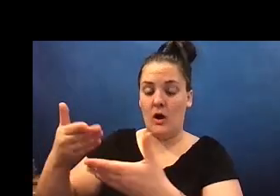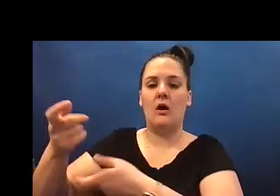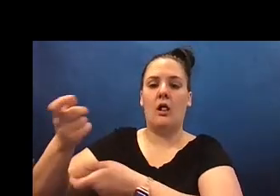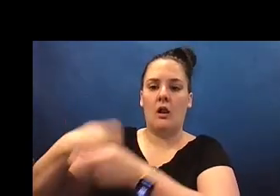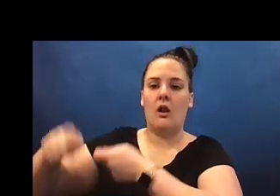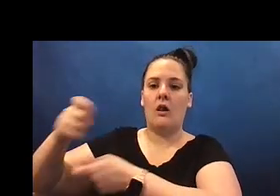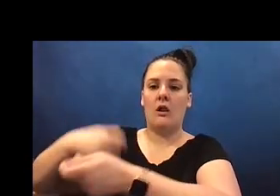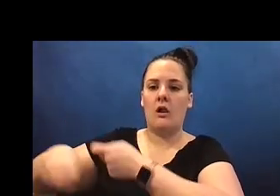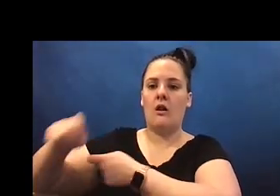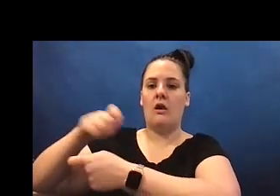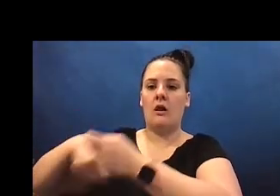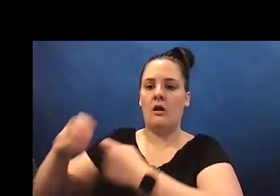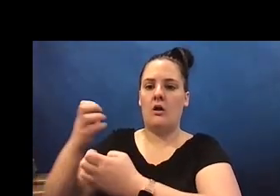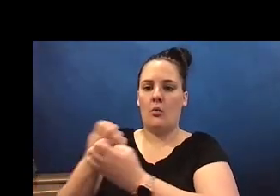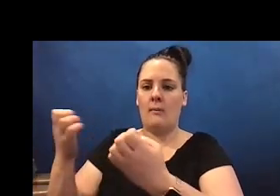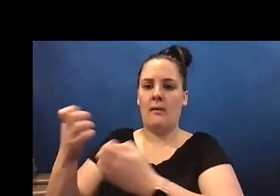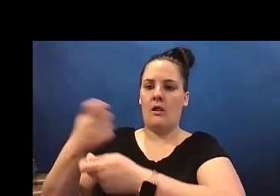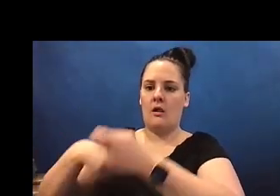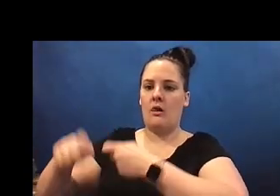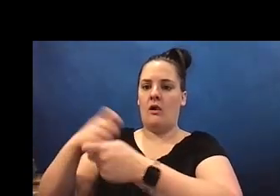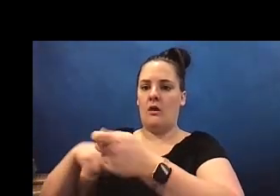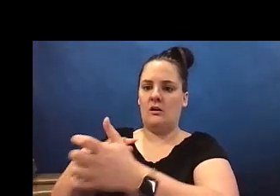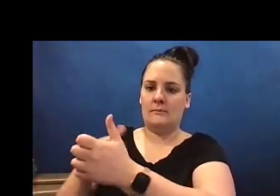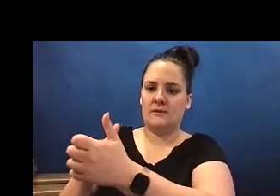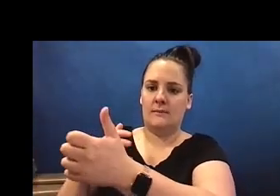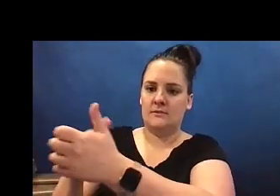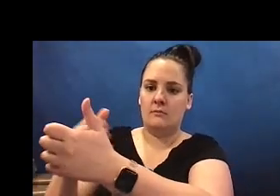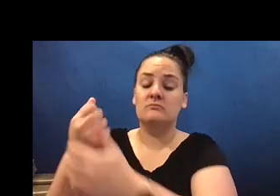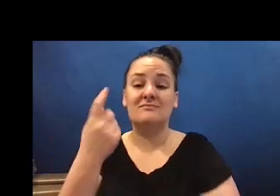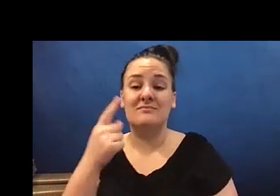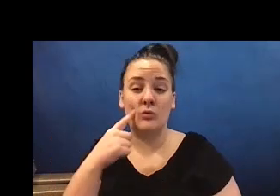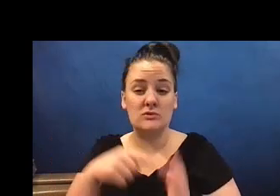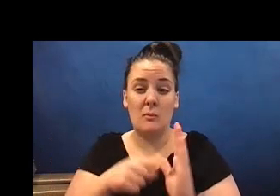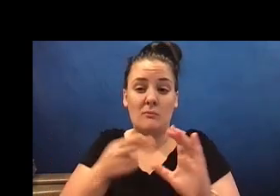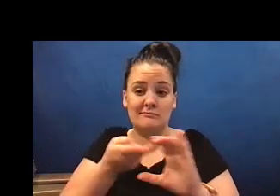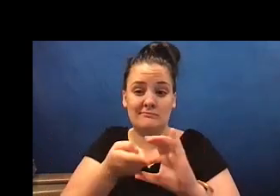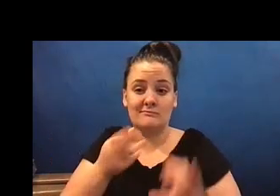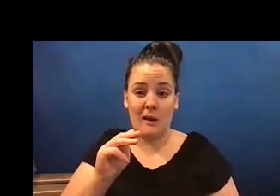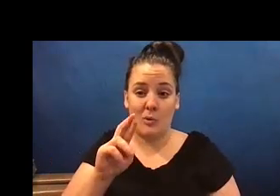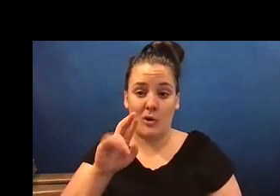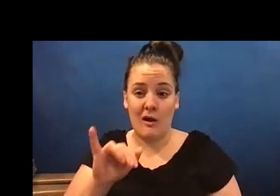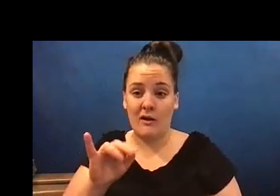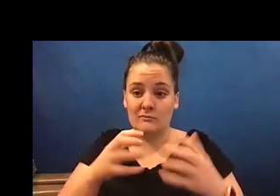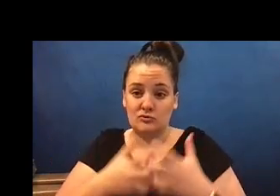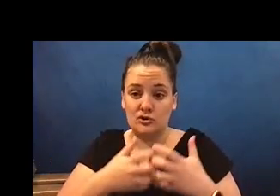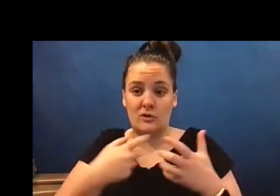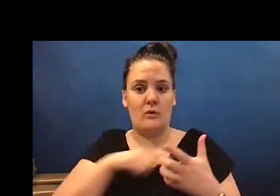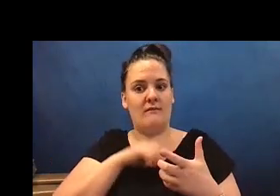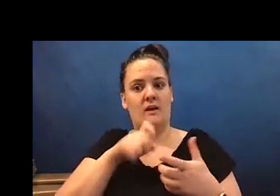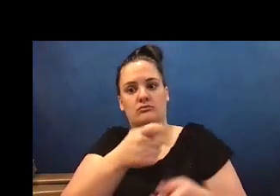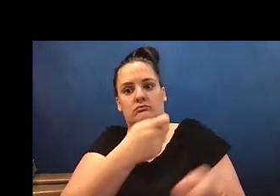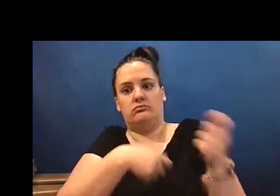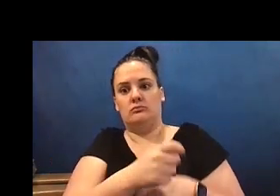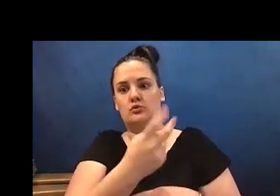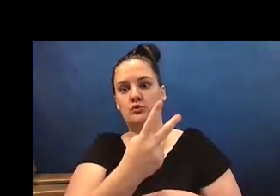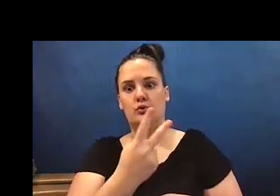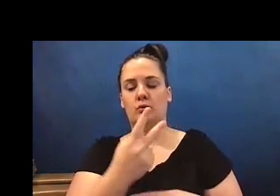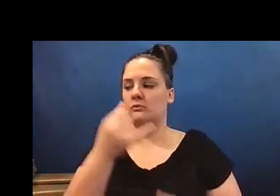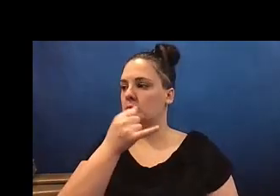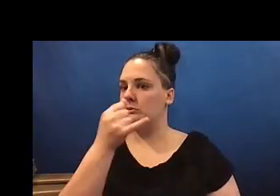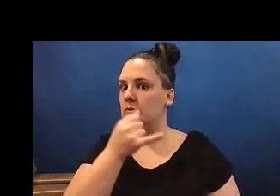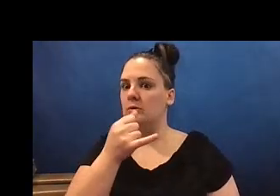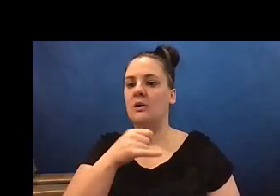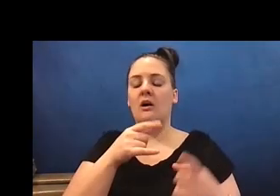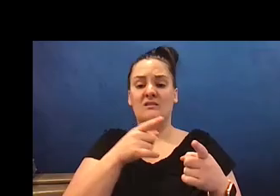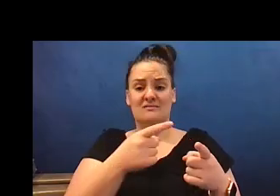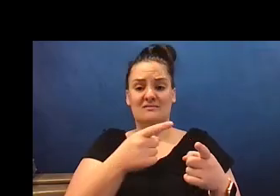MRIs over the course of this year, and we've made a lot of other investments that are necessary. And so when you see that 94 days of cash on